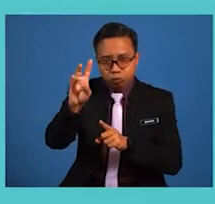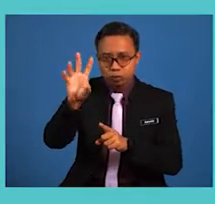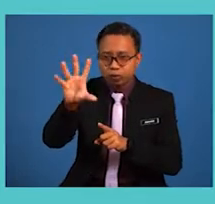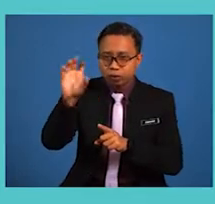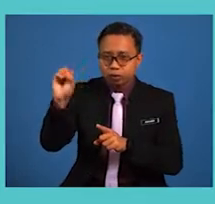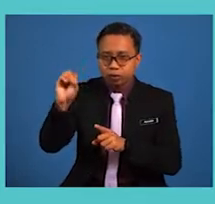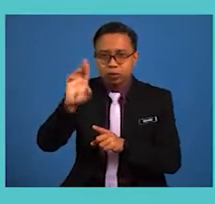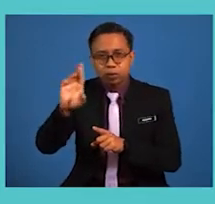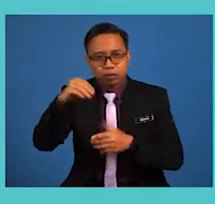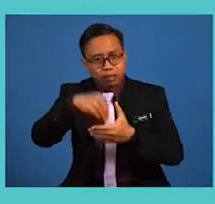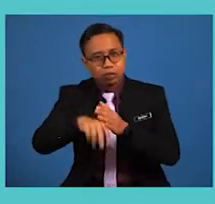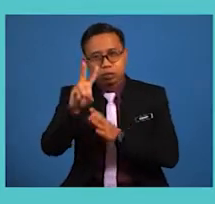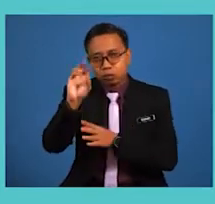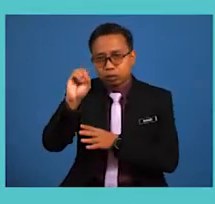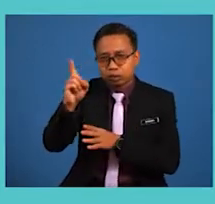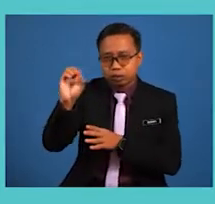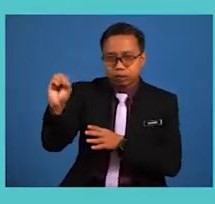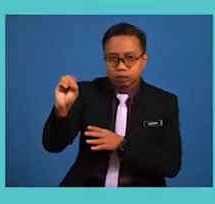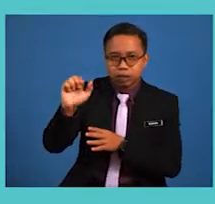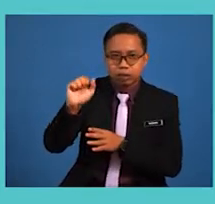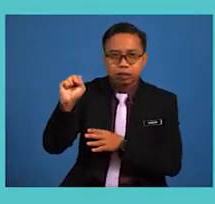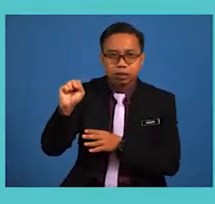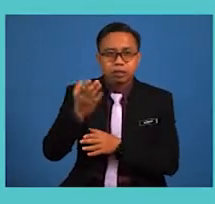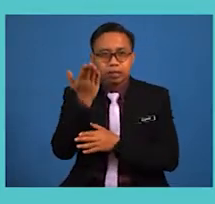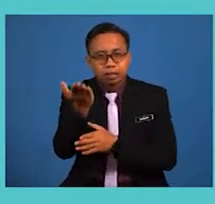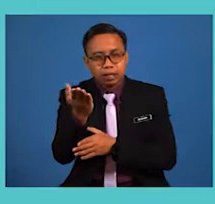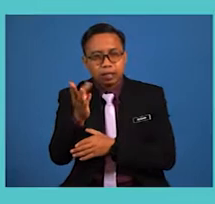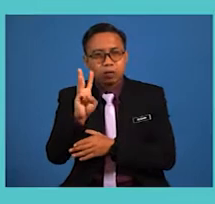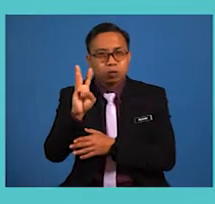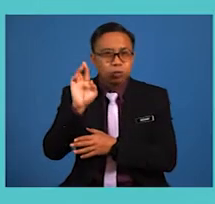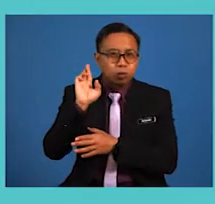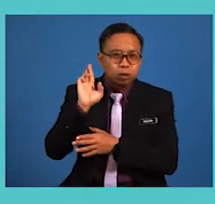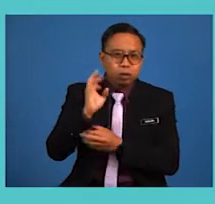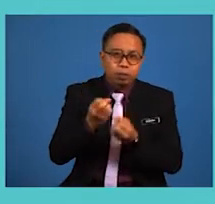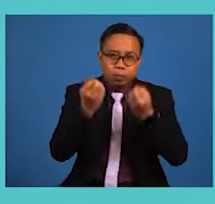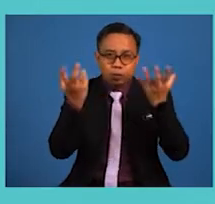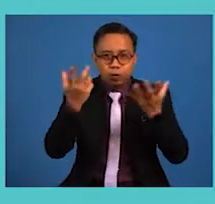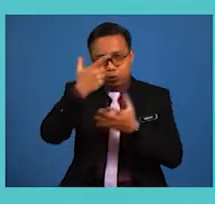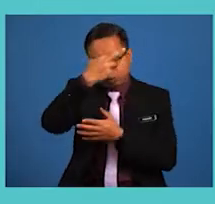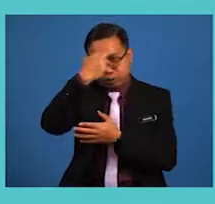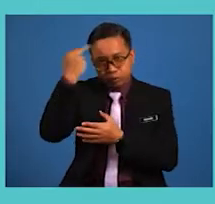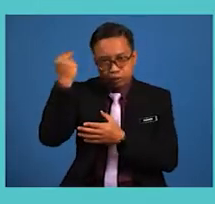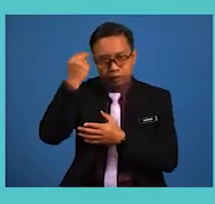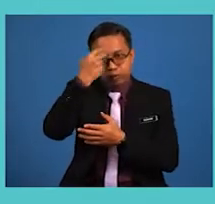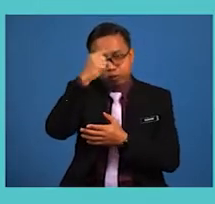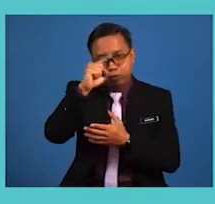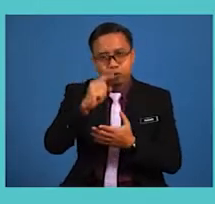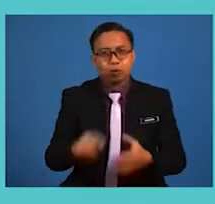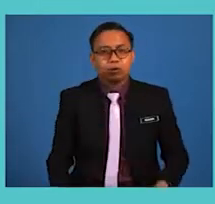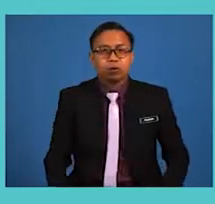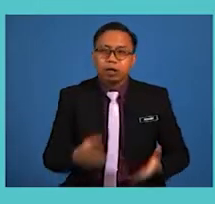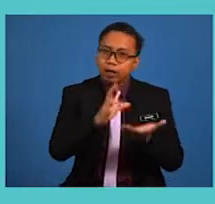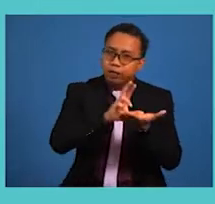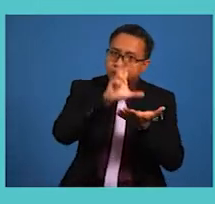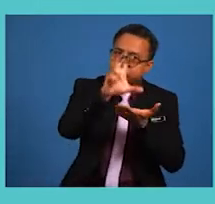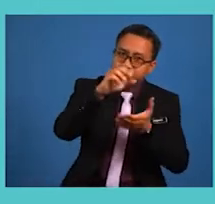750,000 in 2010, as there were more reasons for investing in 2010 in bracket